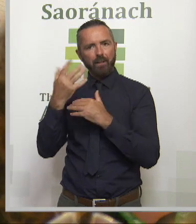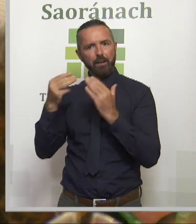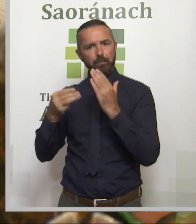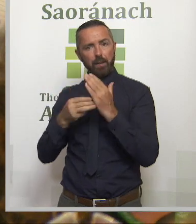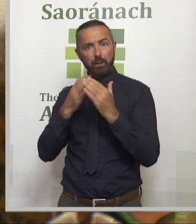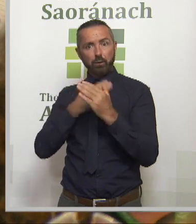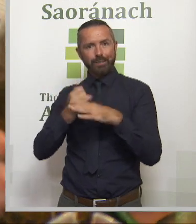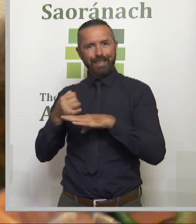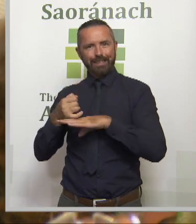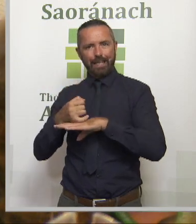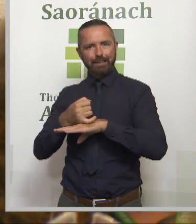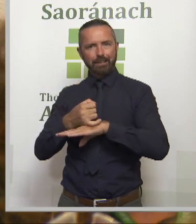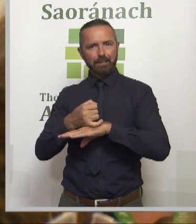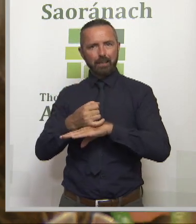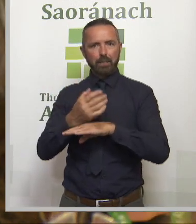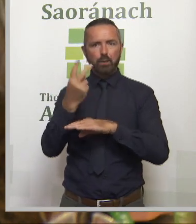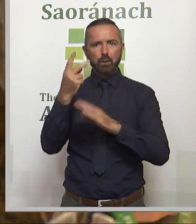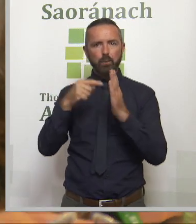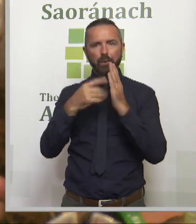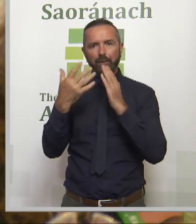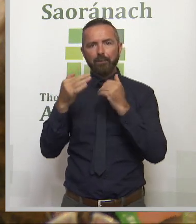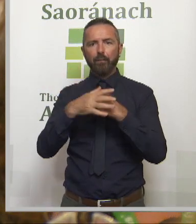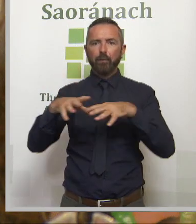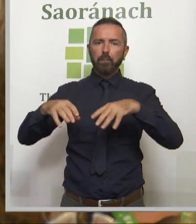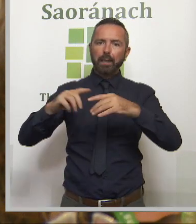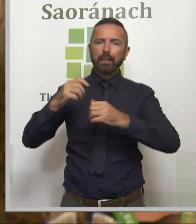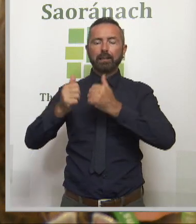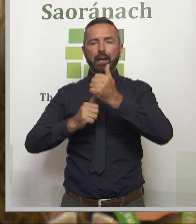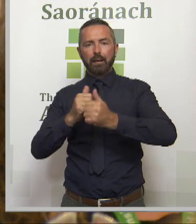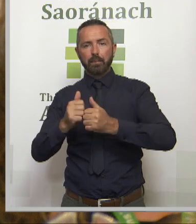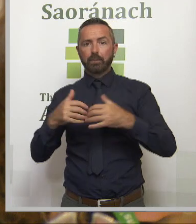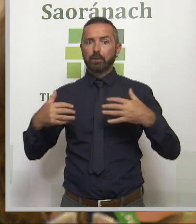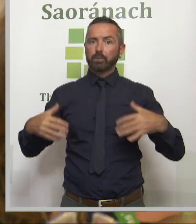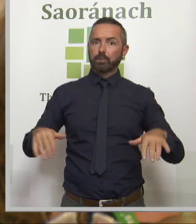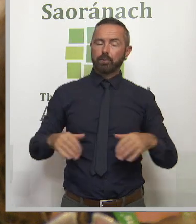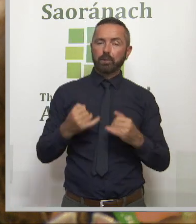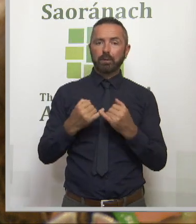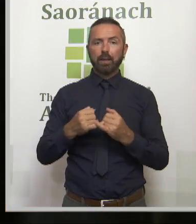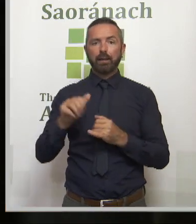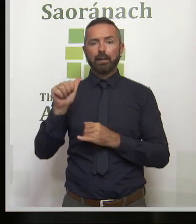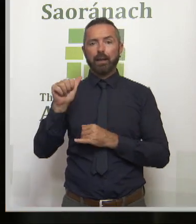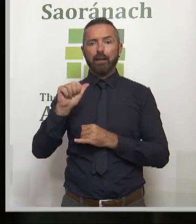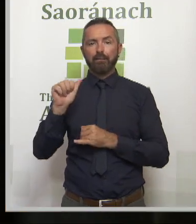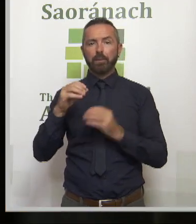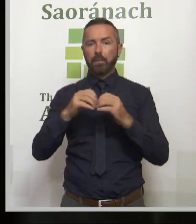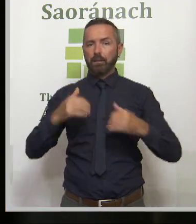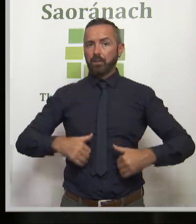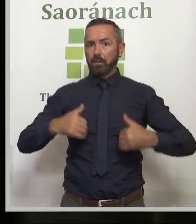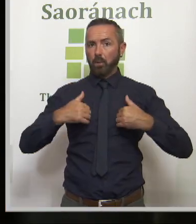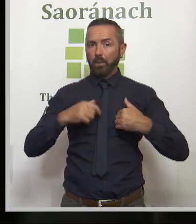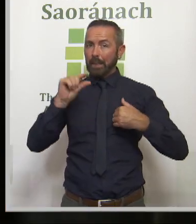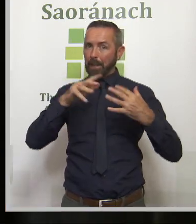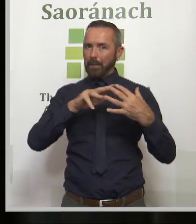and 2.5 million species of plants and animals. So as Evin said this morning, that's a bit complicated.